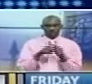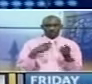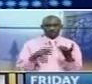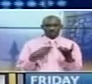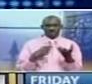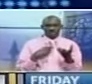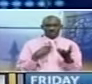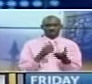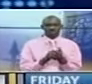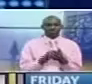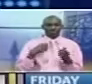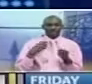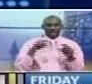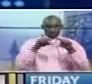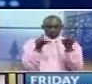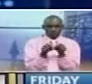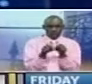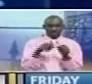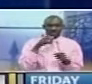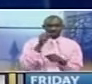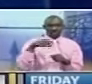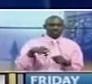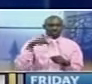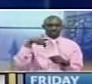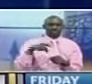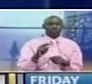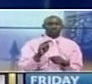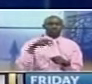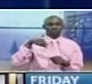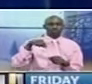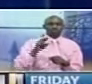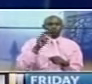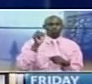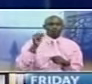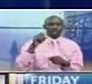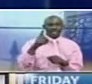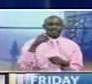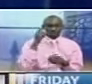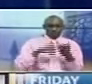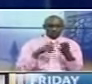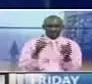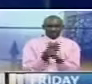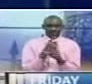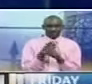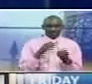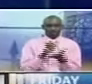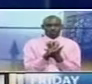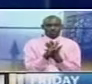say squad, not squad. We also say squat, not squat. So